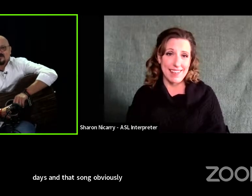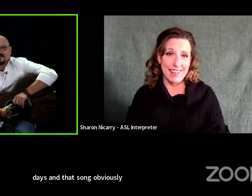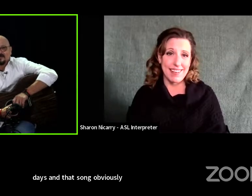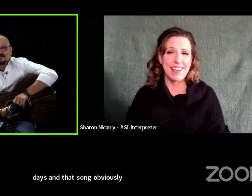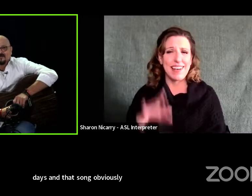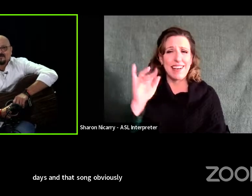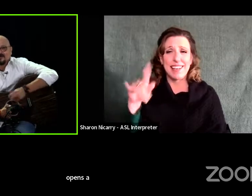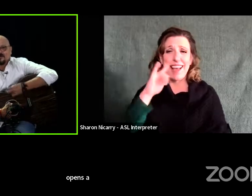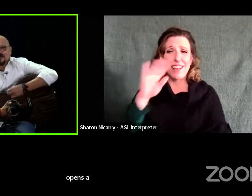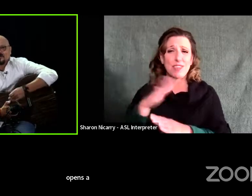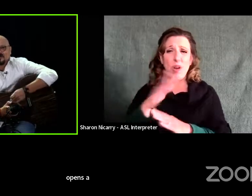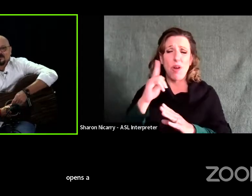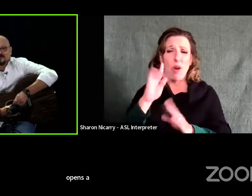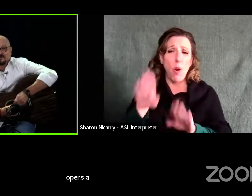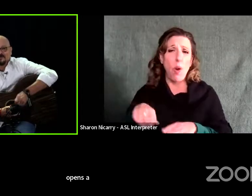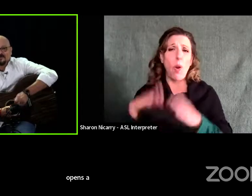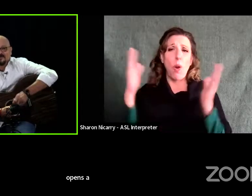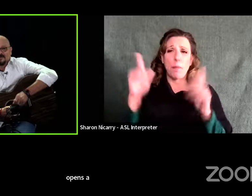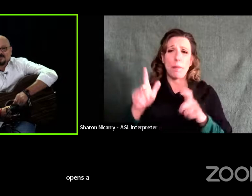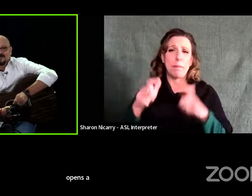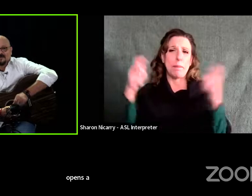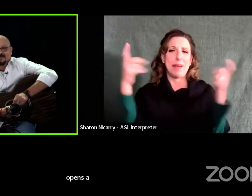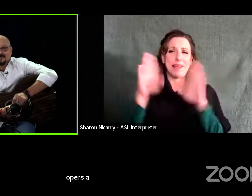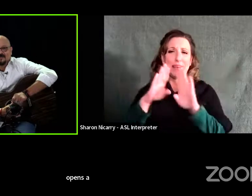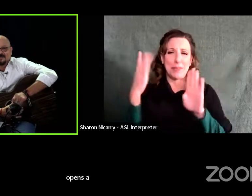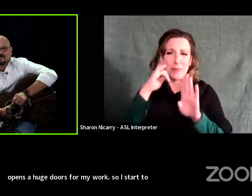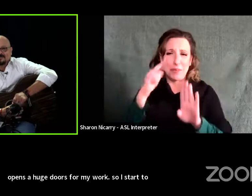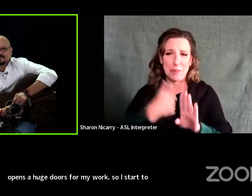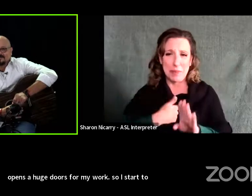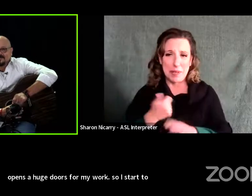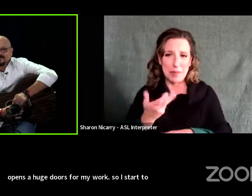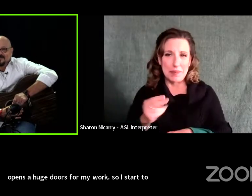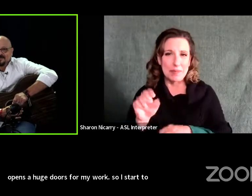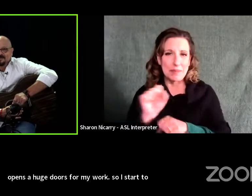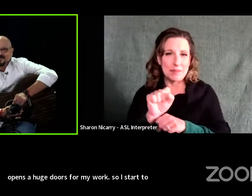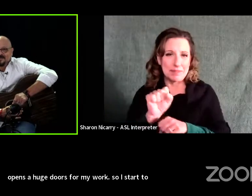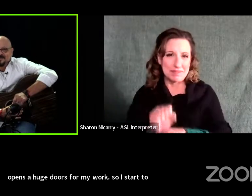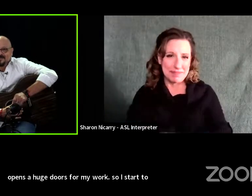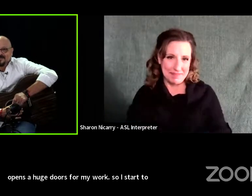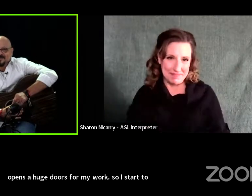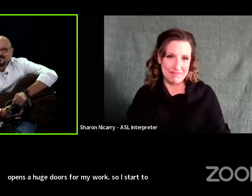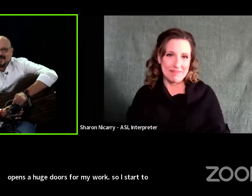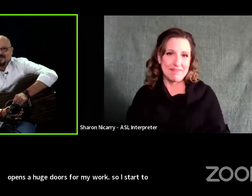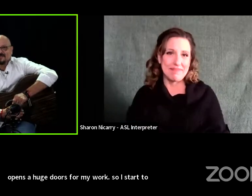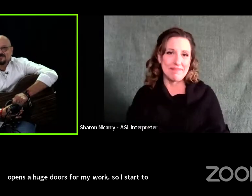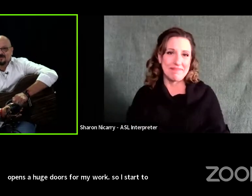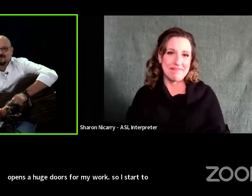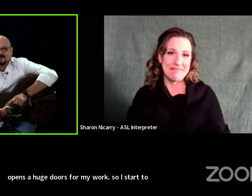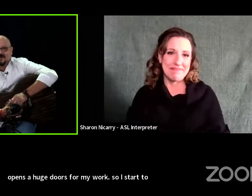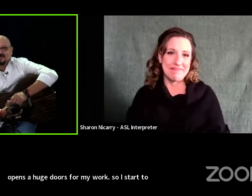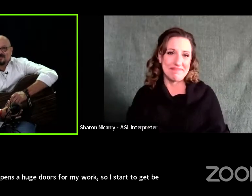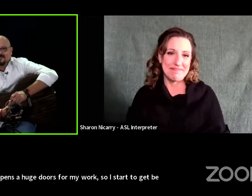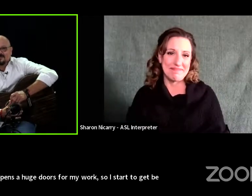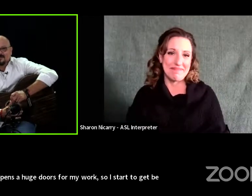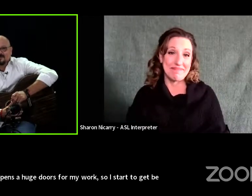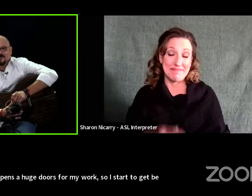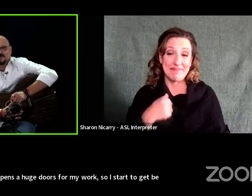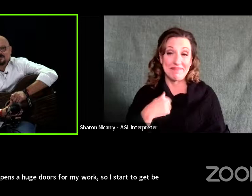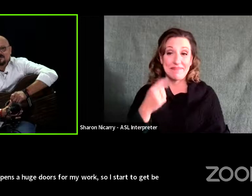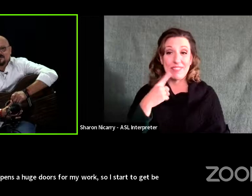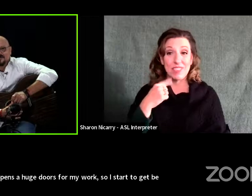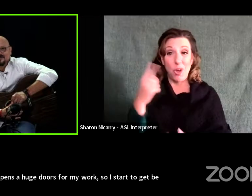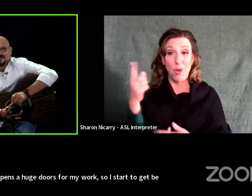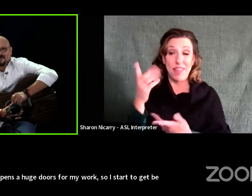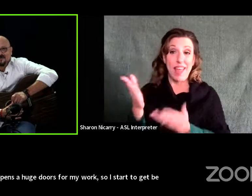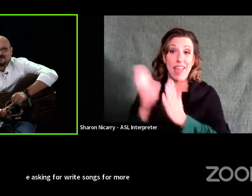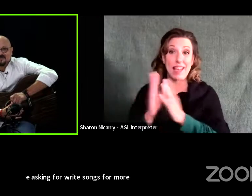huge doors for my work. So I start to get be asking for write songs for